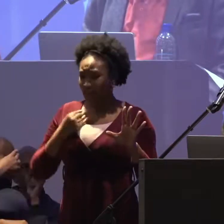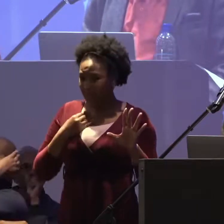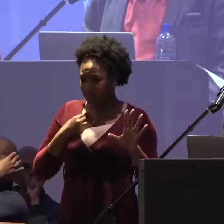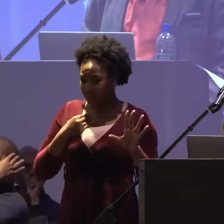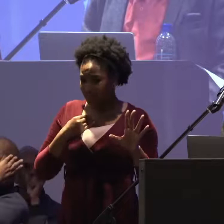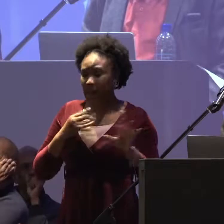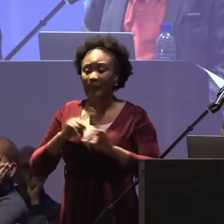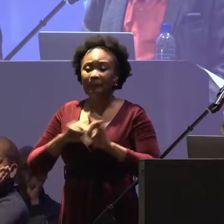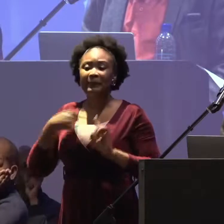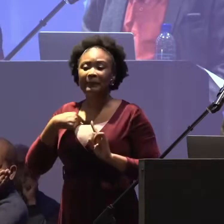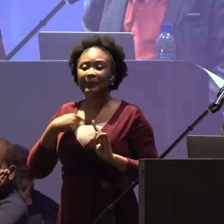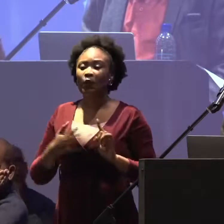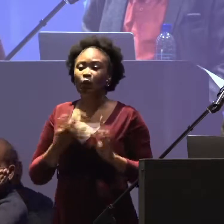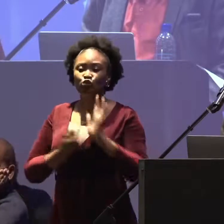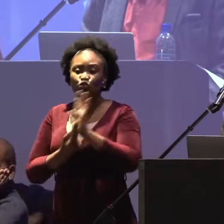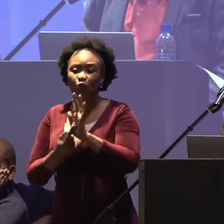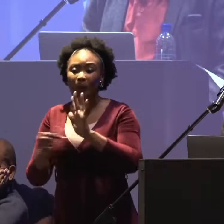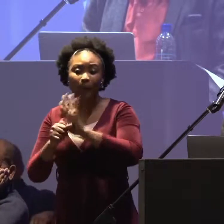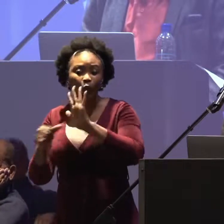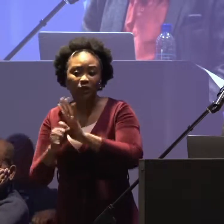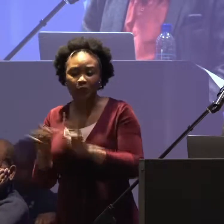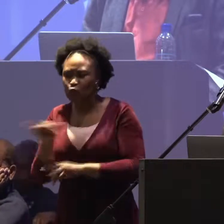I just want to highlight one or two.